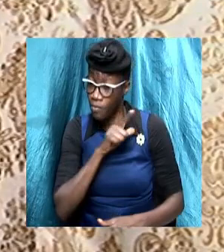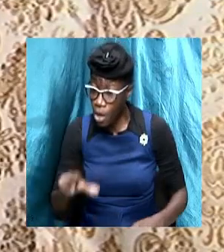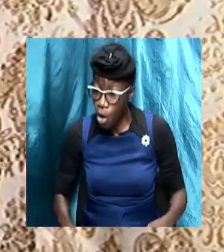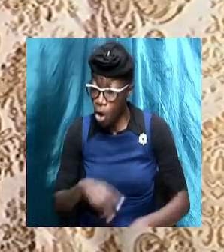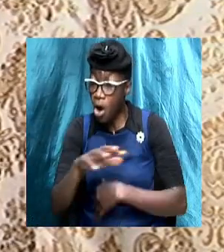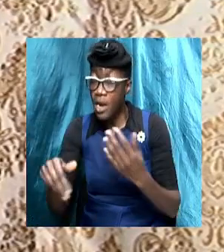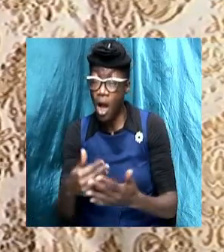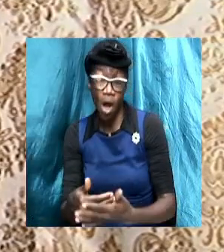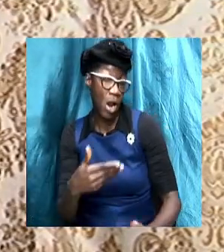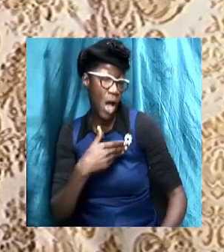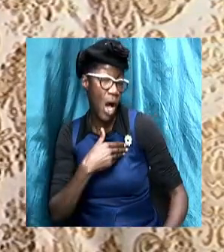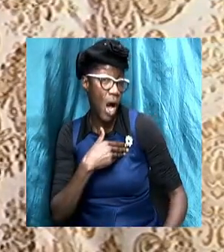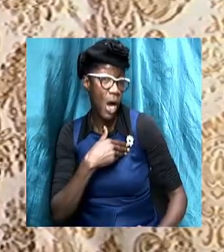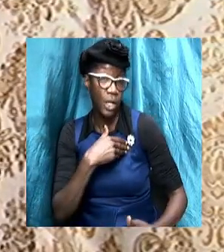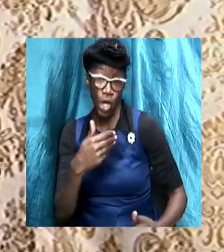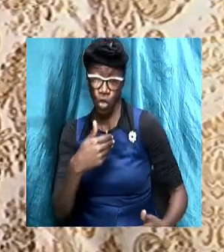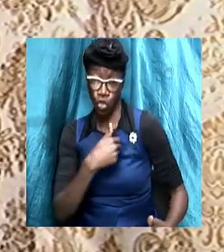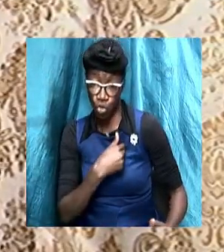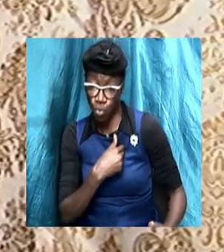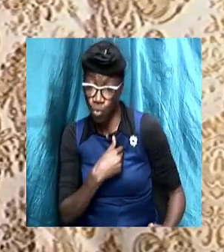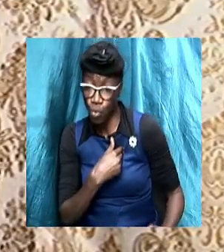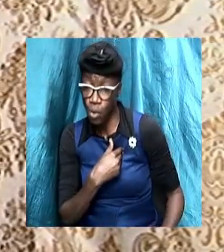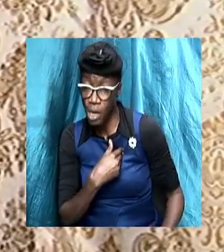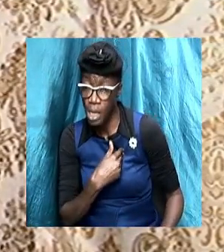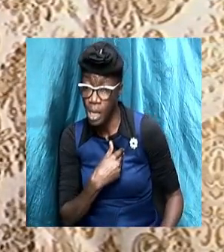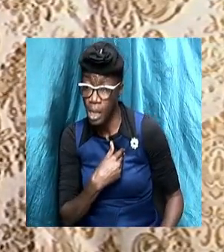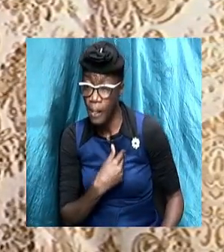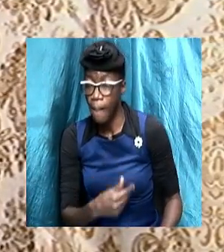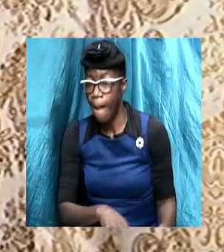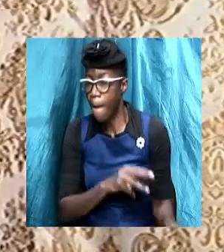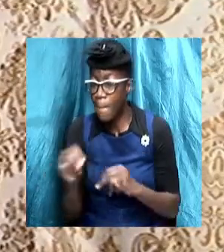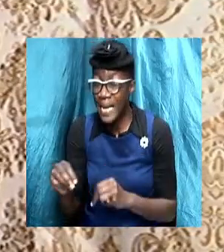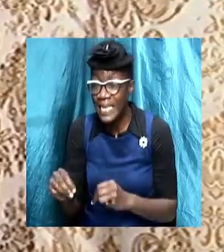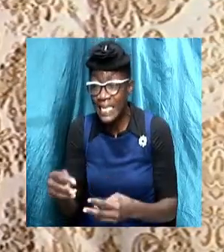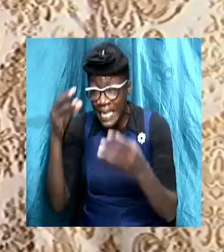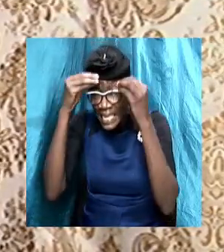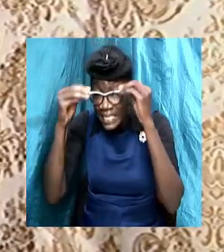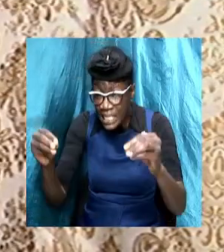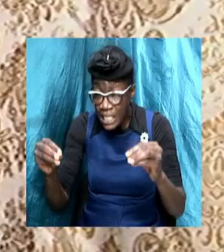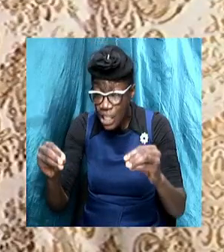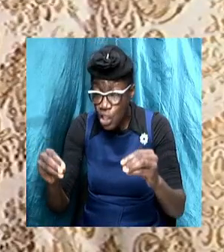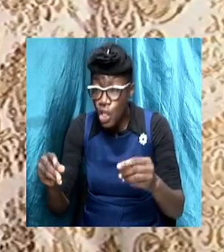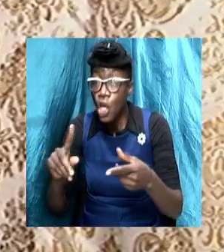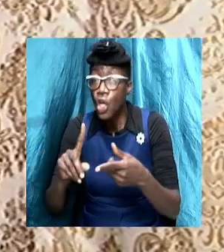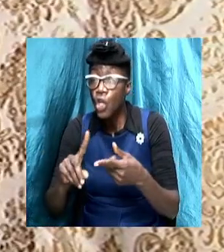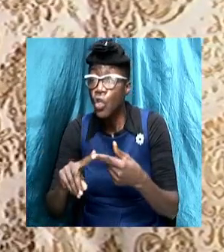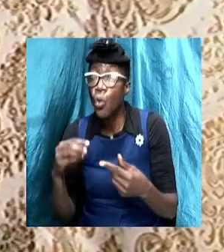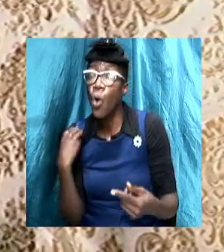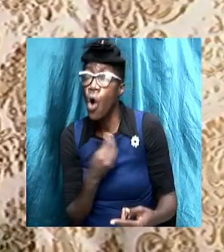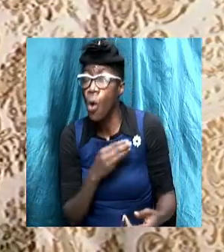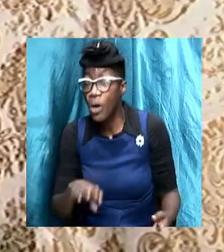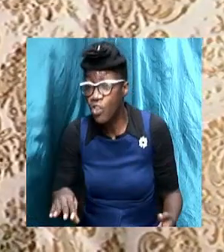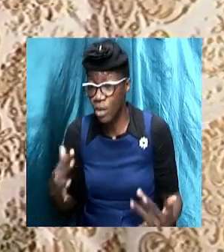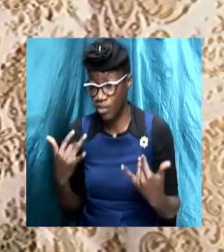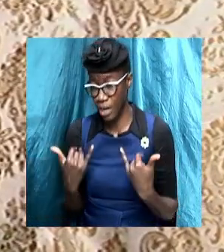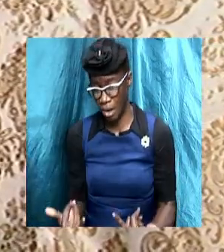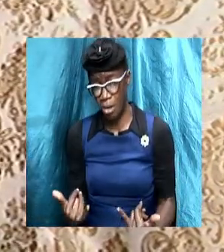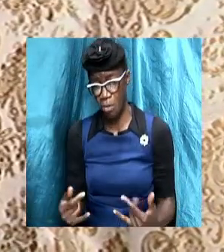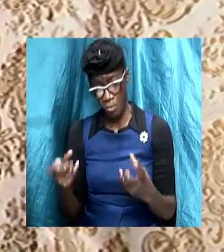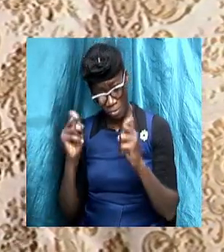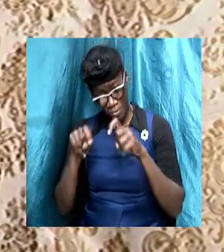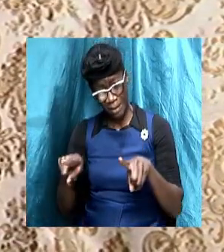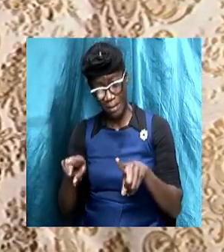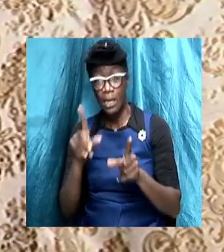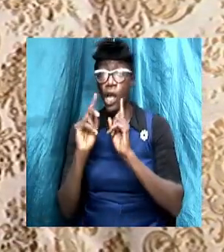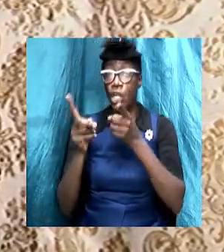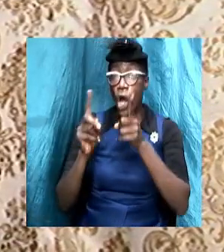our soul and with all our might. We must teach these things diligently unto our children. How we do it? We must talk of it when we sit